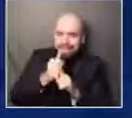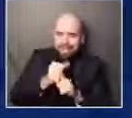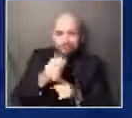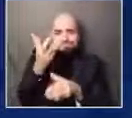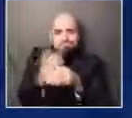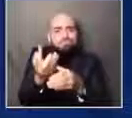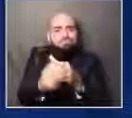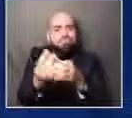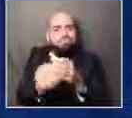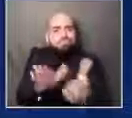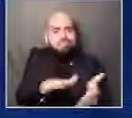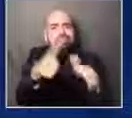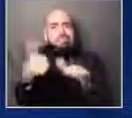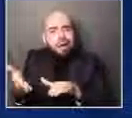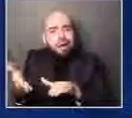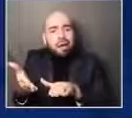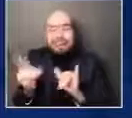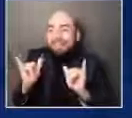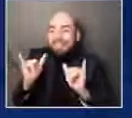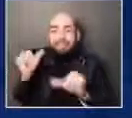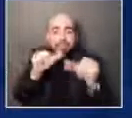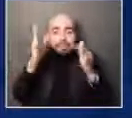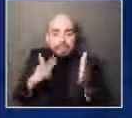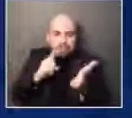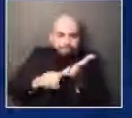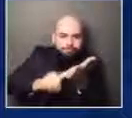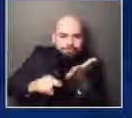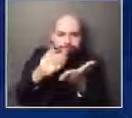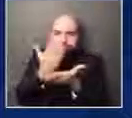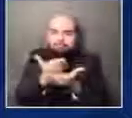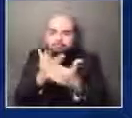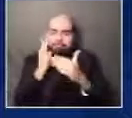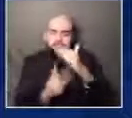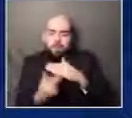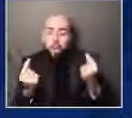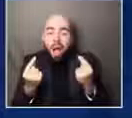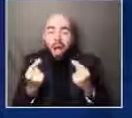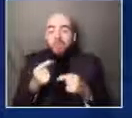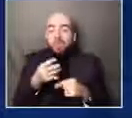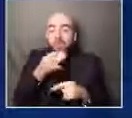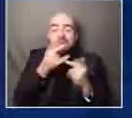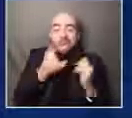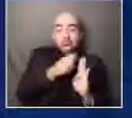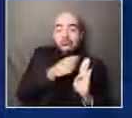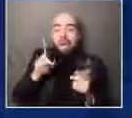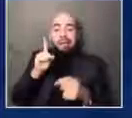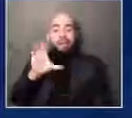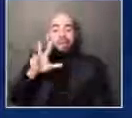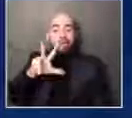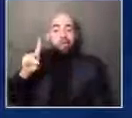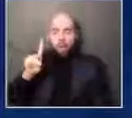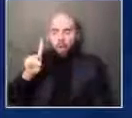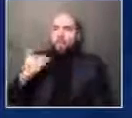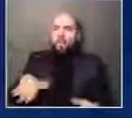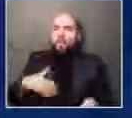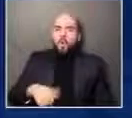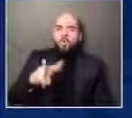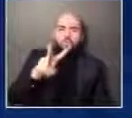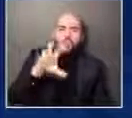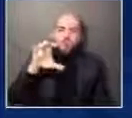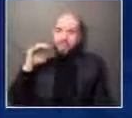still indicate we could lose 200,000 more lives in the coming months before a vaccine can be made widely